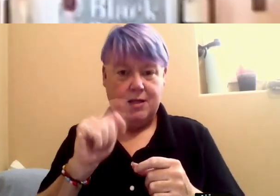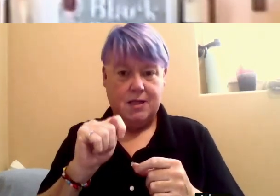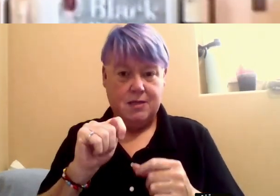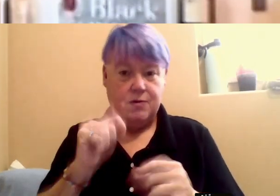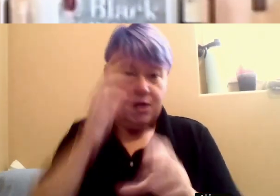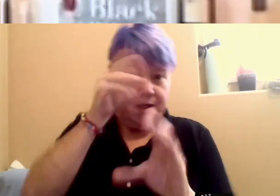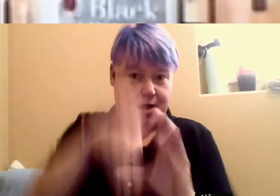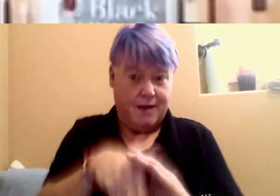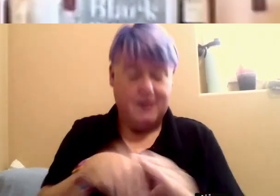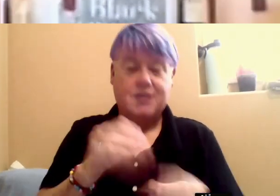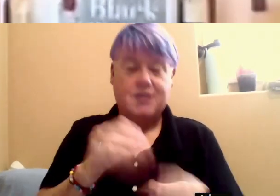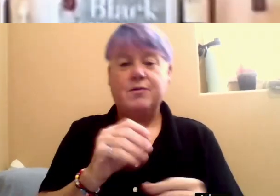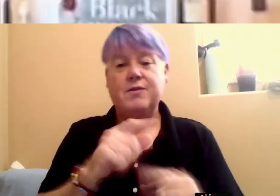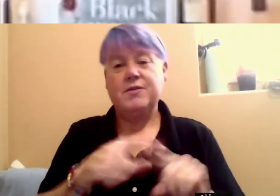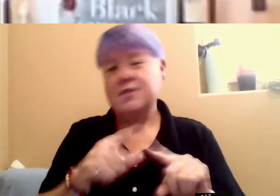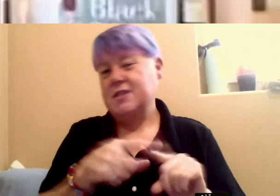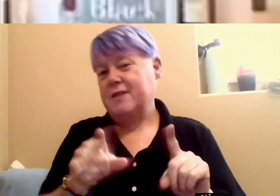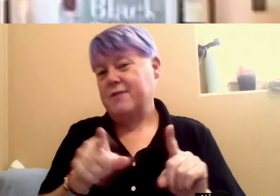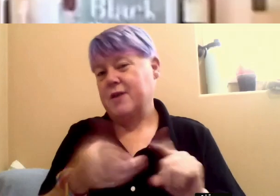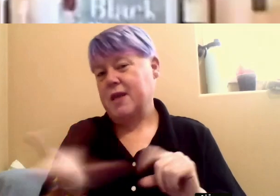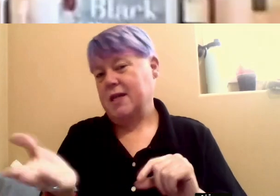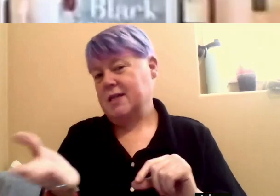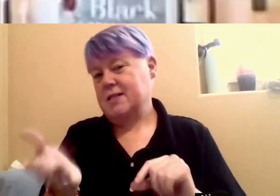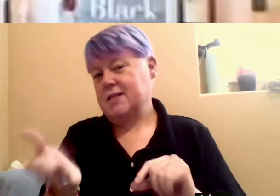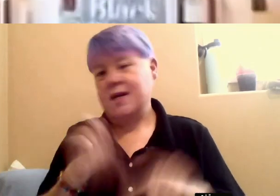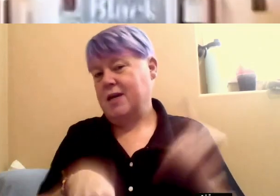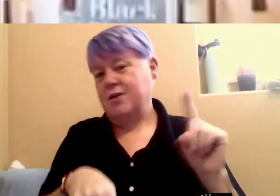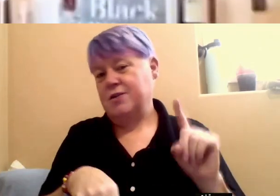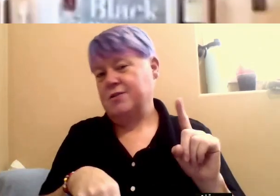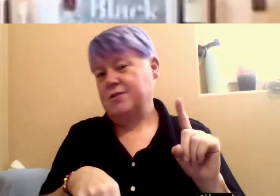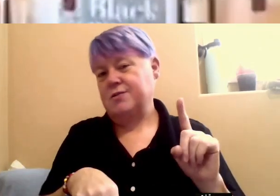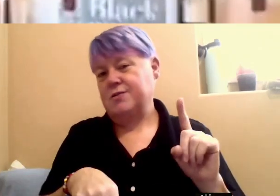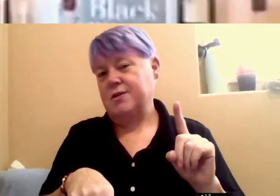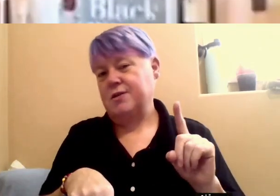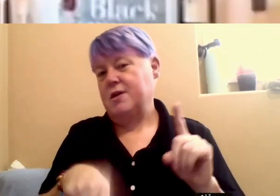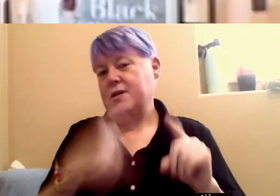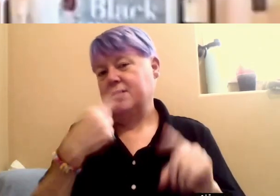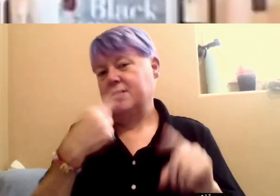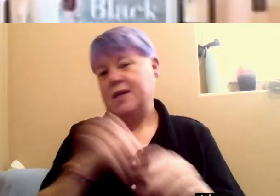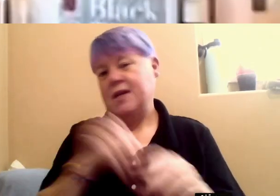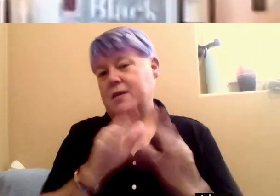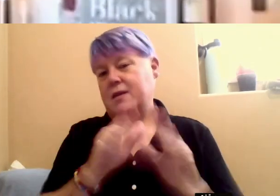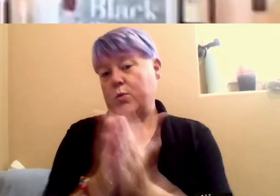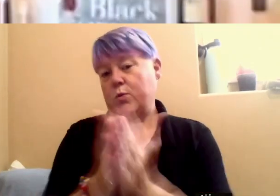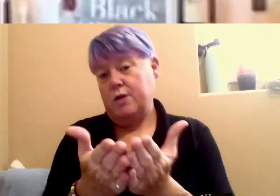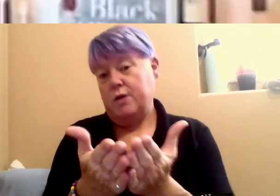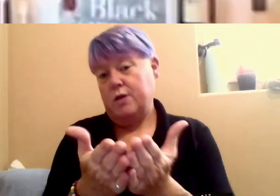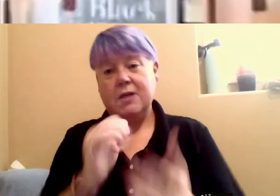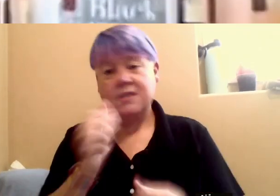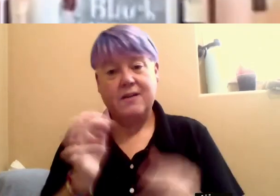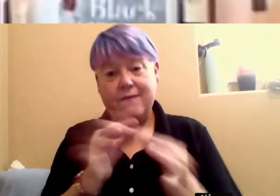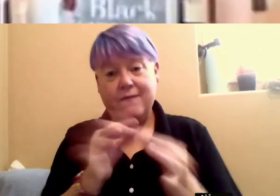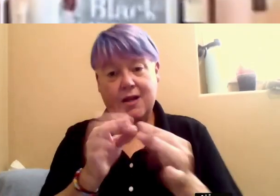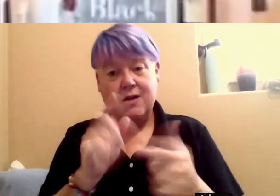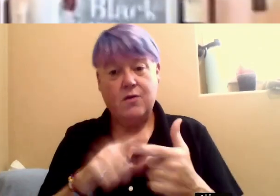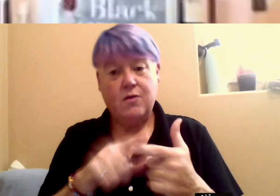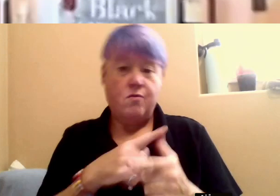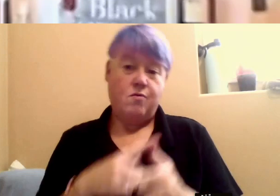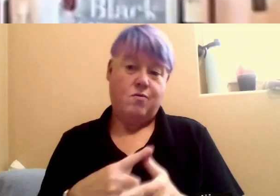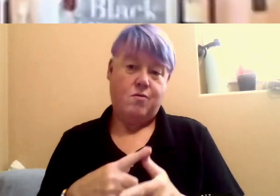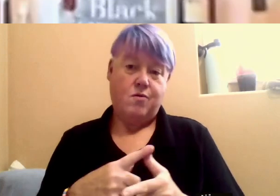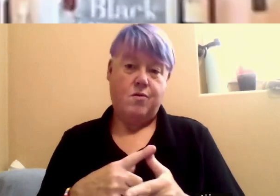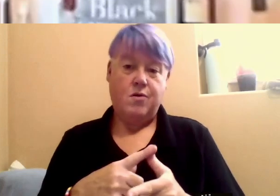into some of the stuff that I wasn't able to address in the book because it didn't fit, or